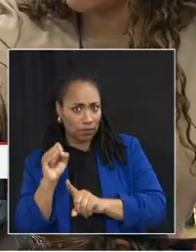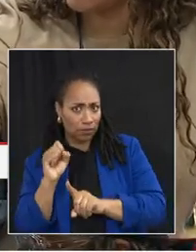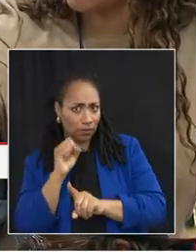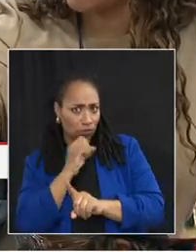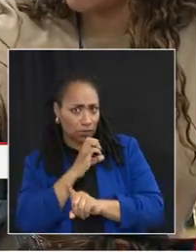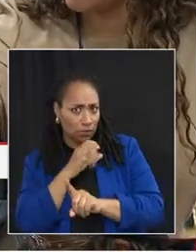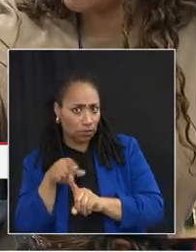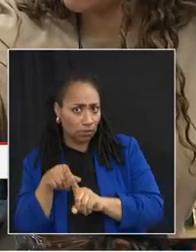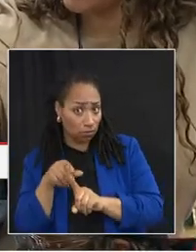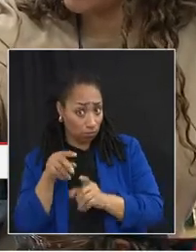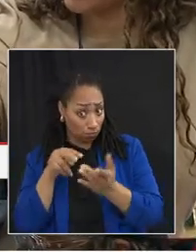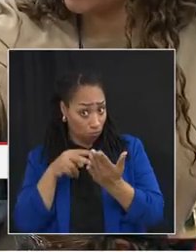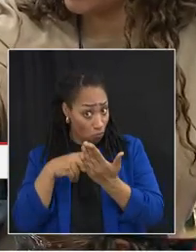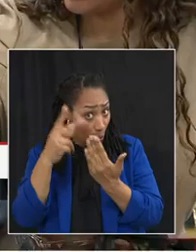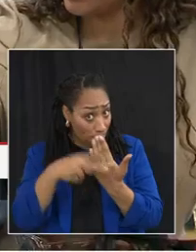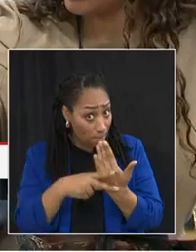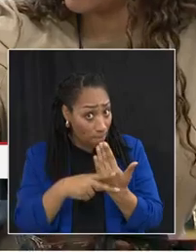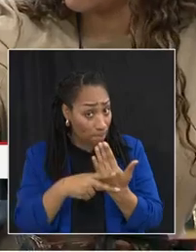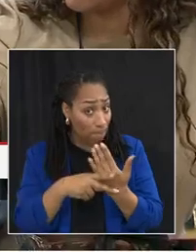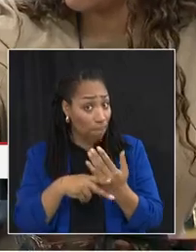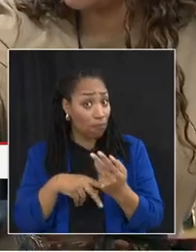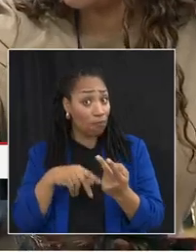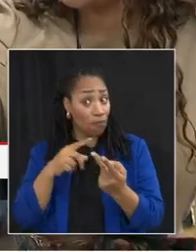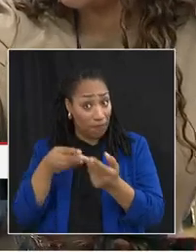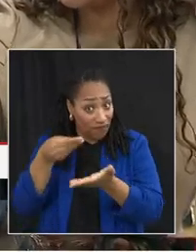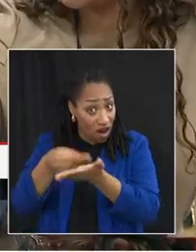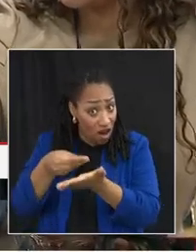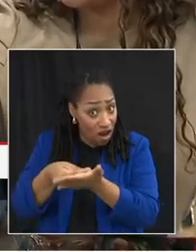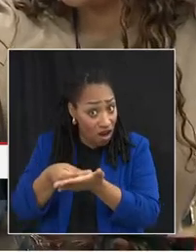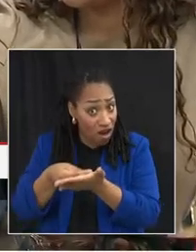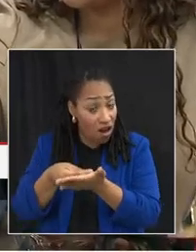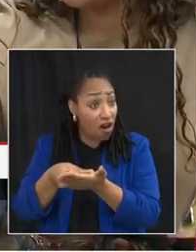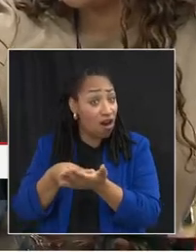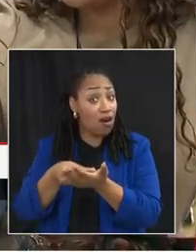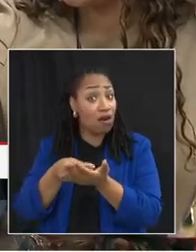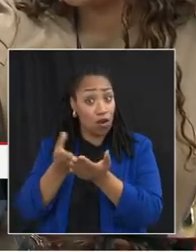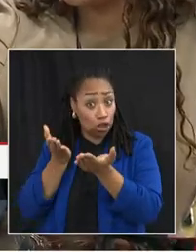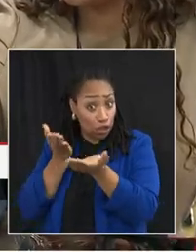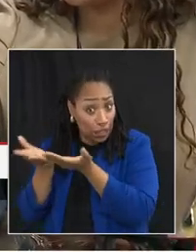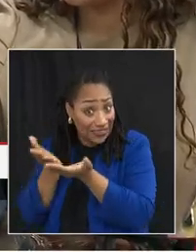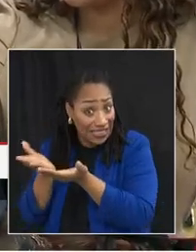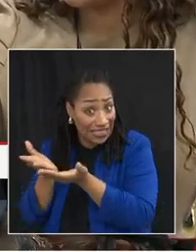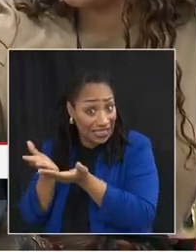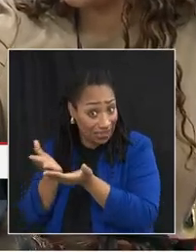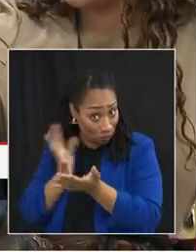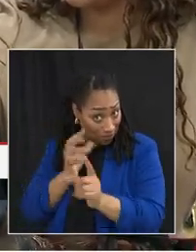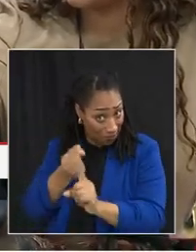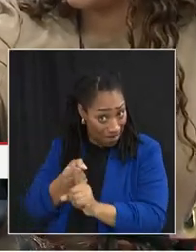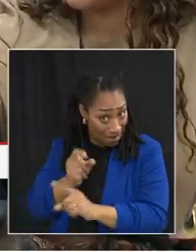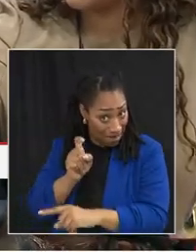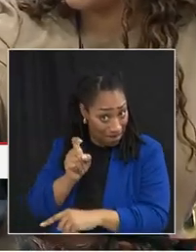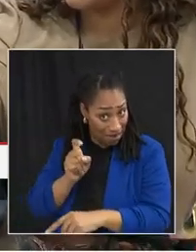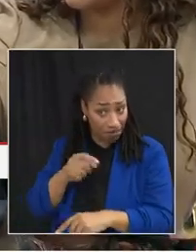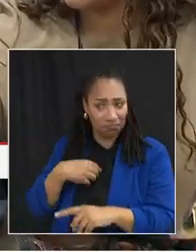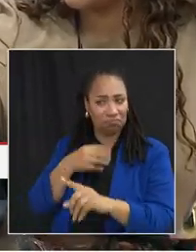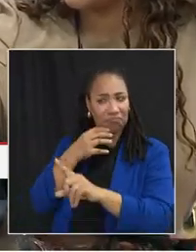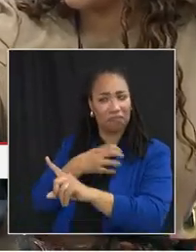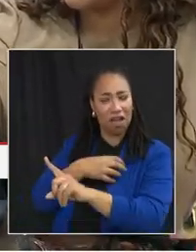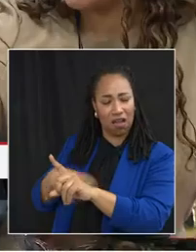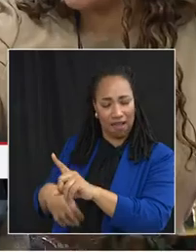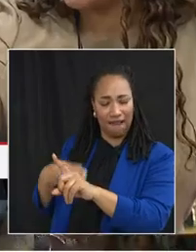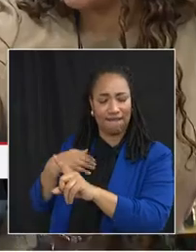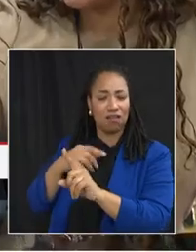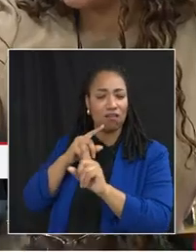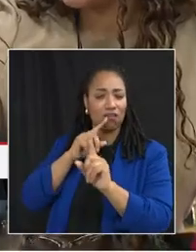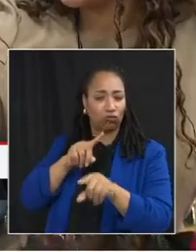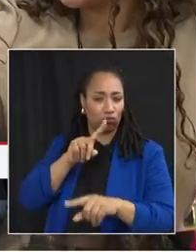funding for senior service? And Mayor, I heard your answer to that question on TV the other day. Oh, it's not going to happen, but you know, we